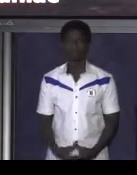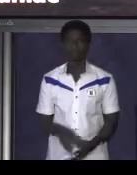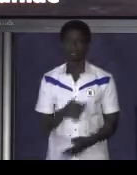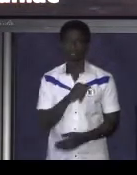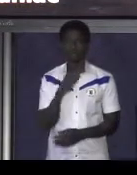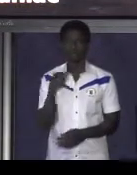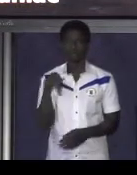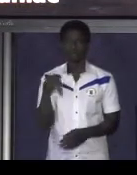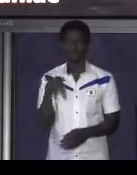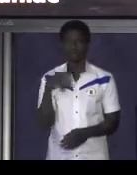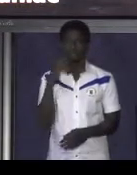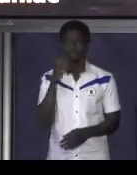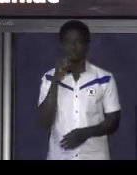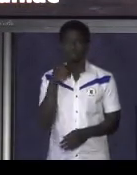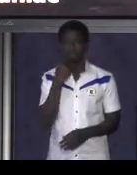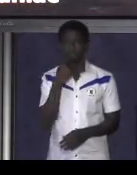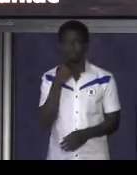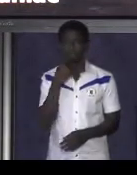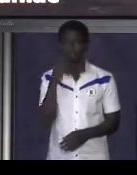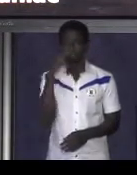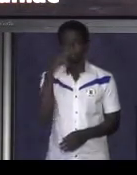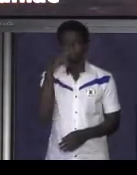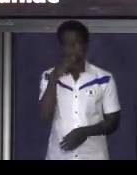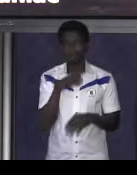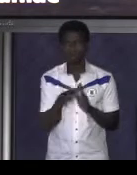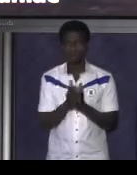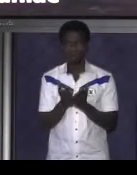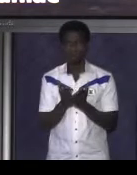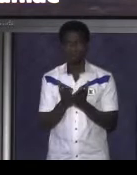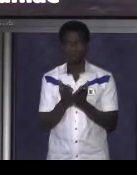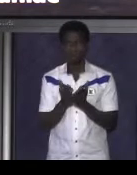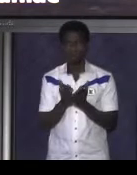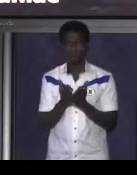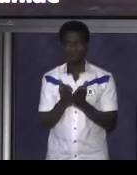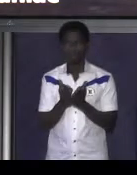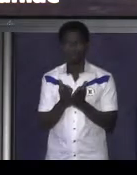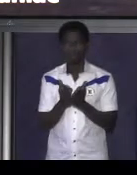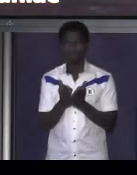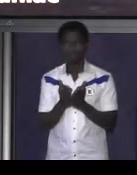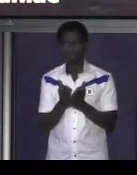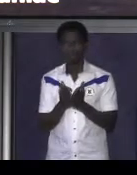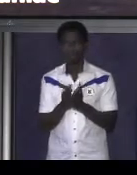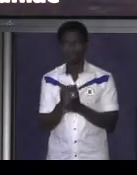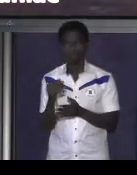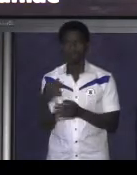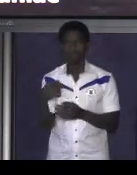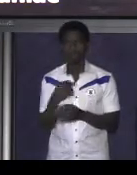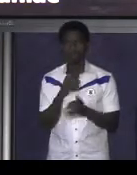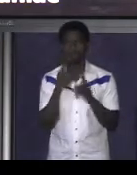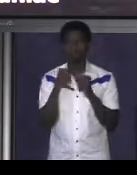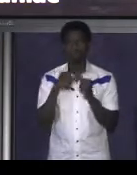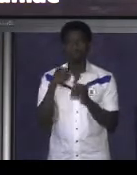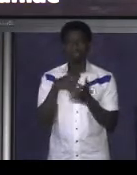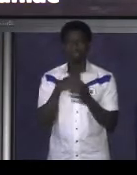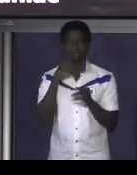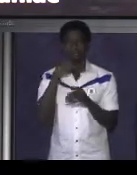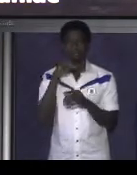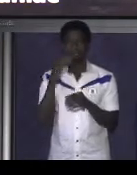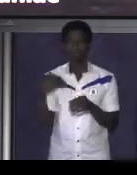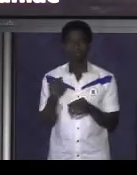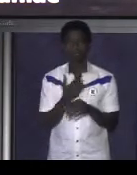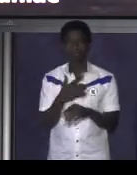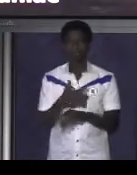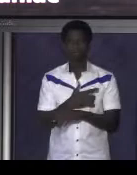A person who steals books. A person who steals books. We talked about it in one of our